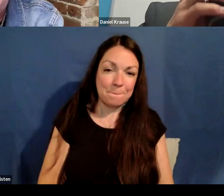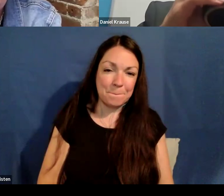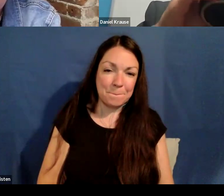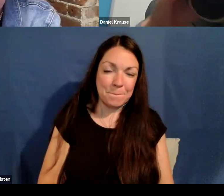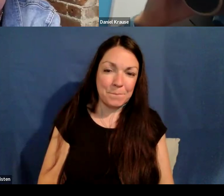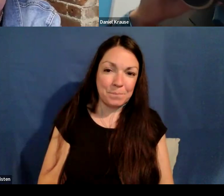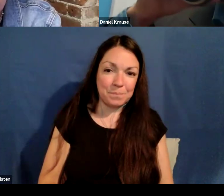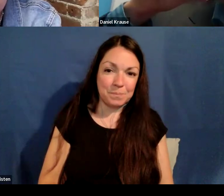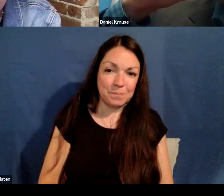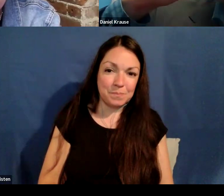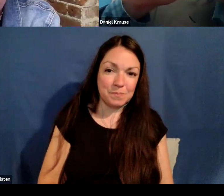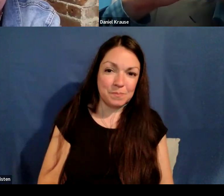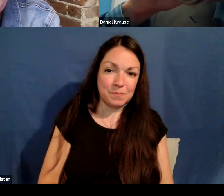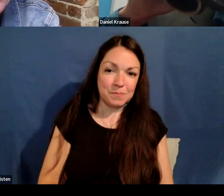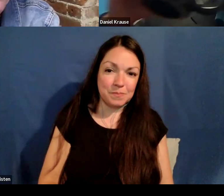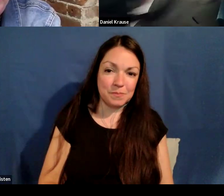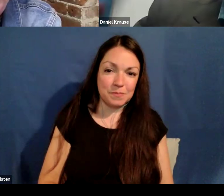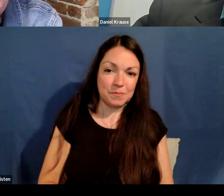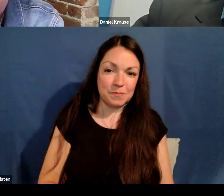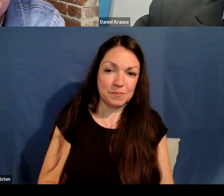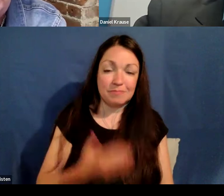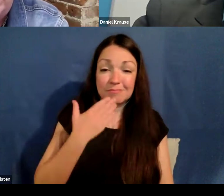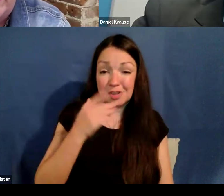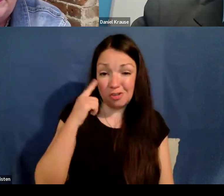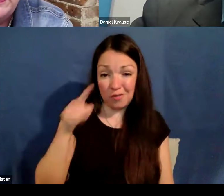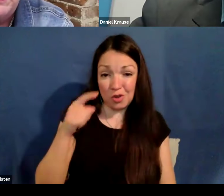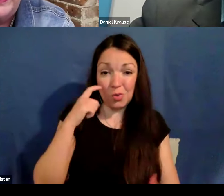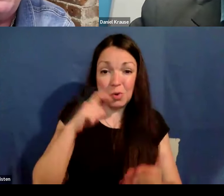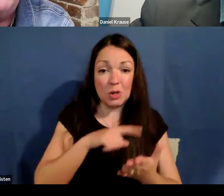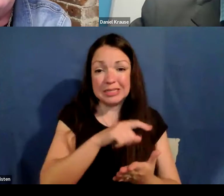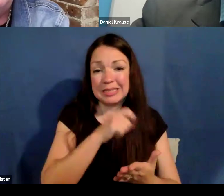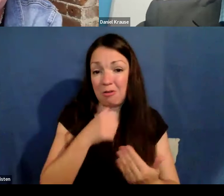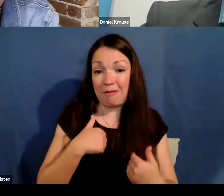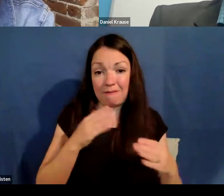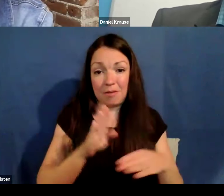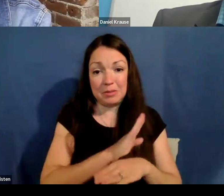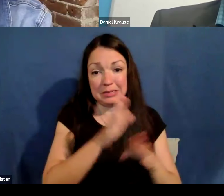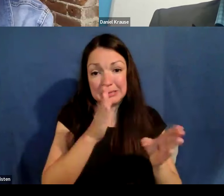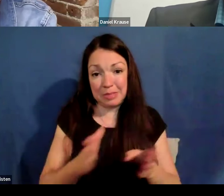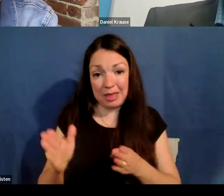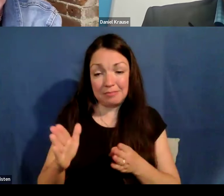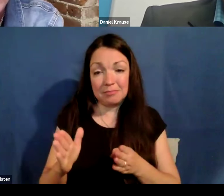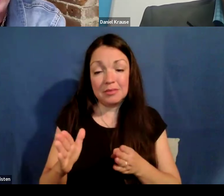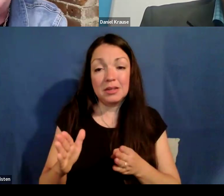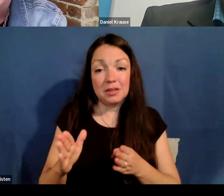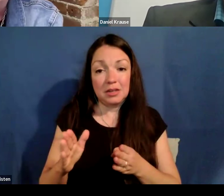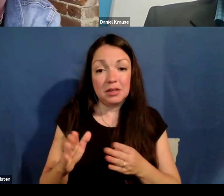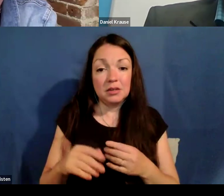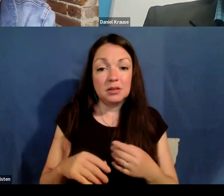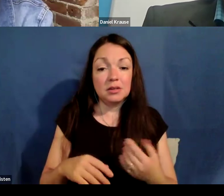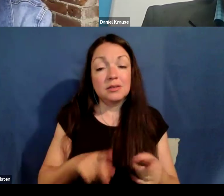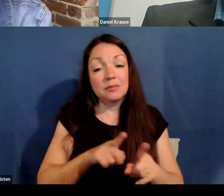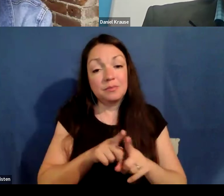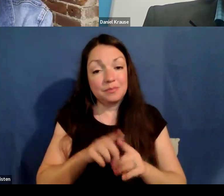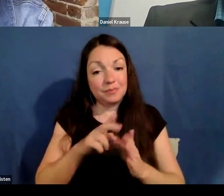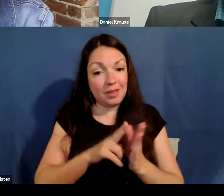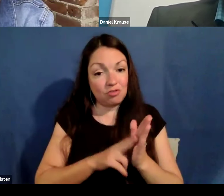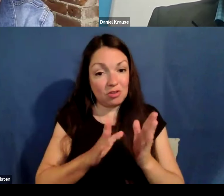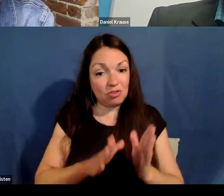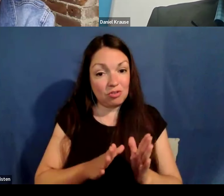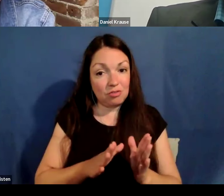I would, good for you for noticing that they don't have a business plan. And as a contractor,